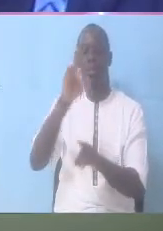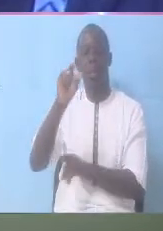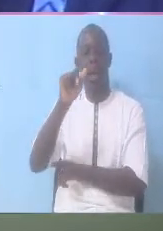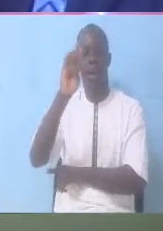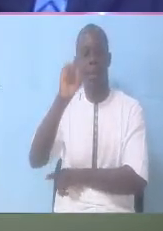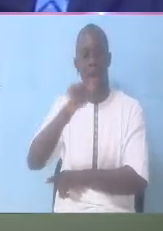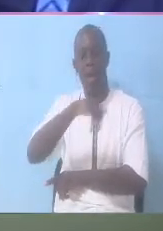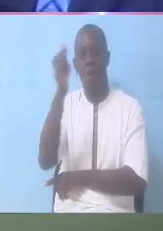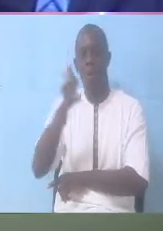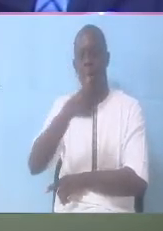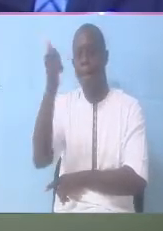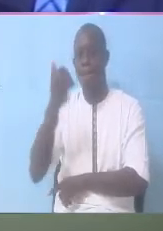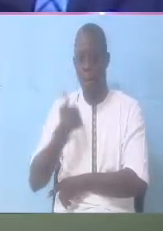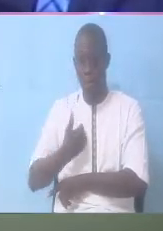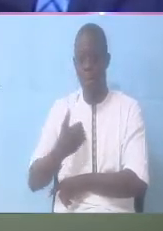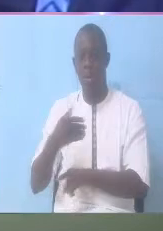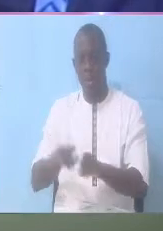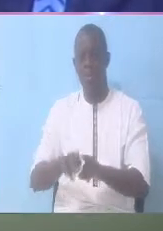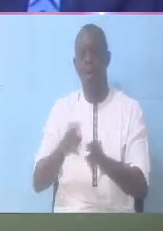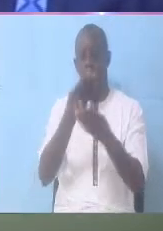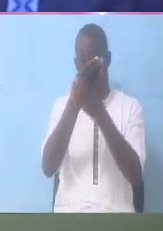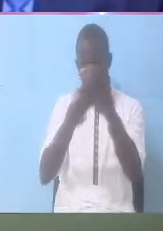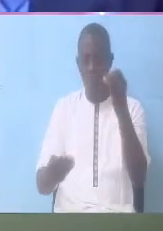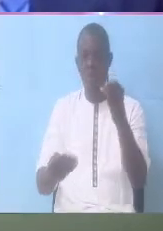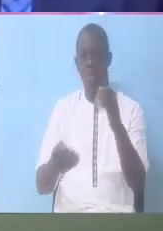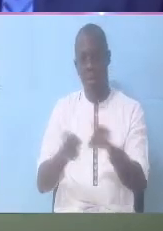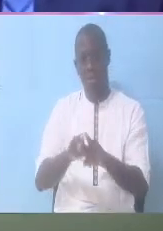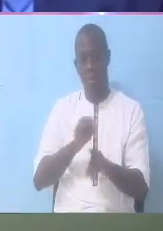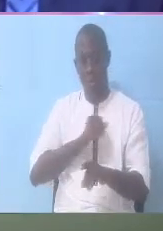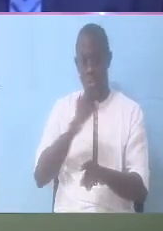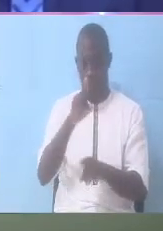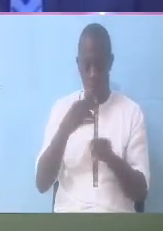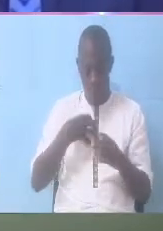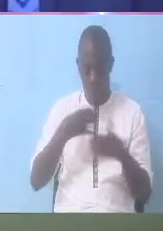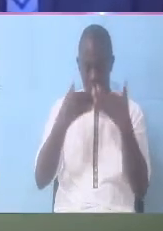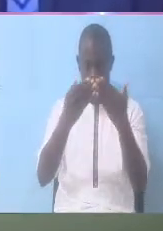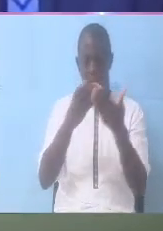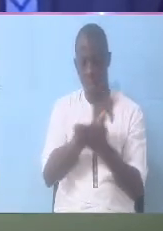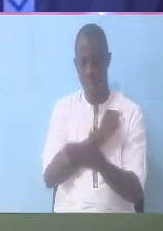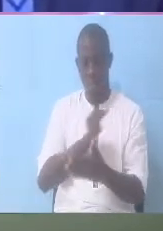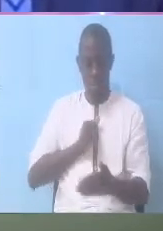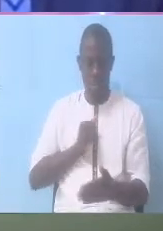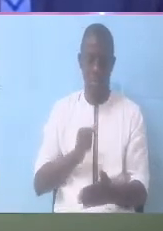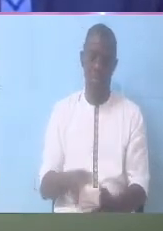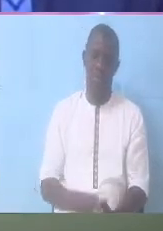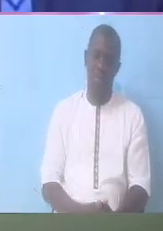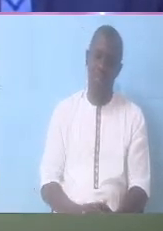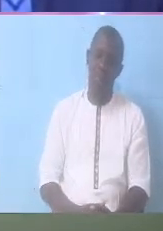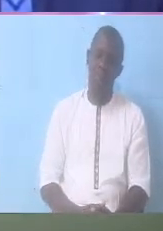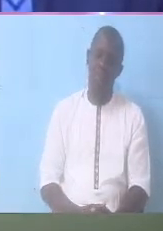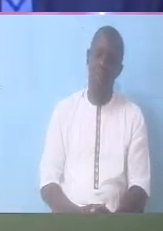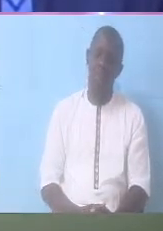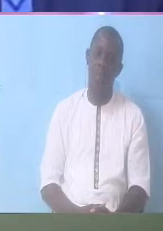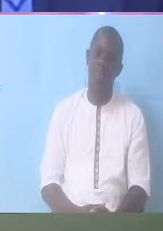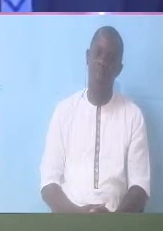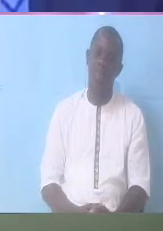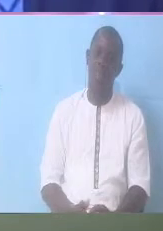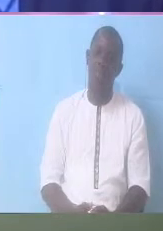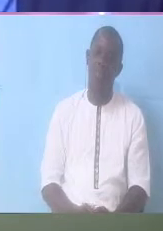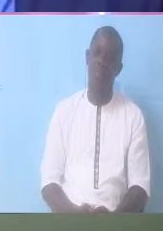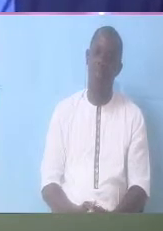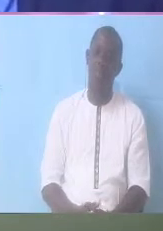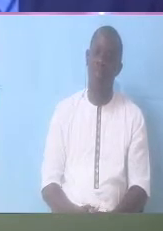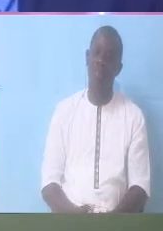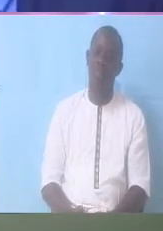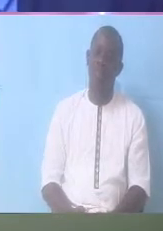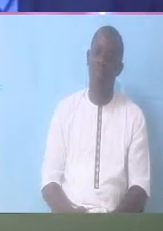front of Allah subhanahu wa ta'ala said. Yes, sir. Sitale kumo kacha ya kambenta kula kana kuma kama fitili Gambia dingoliye kafo ko nyimmo lulo la